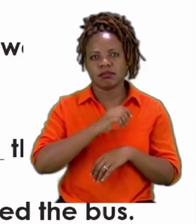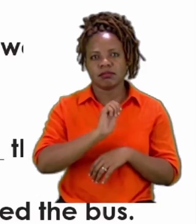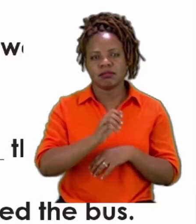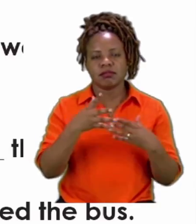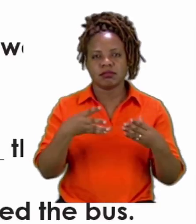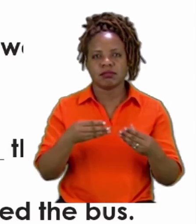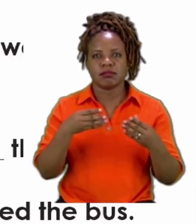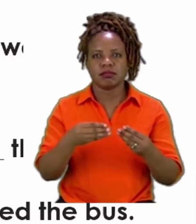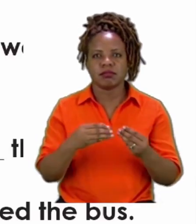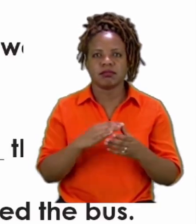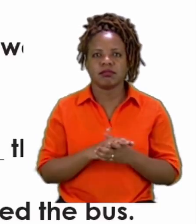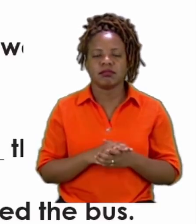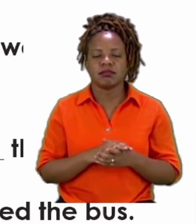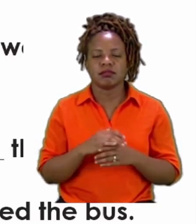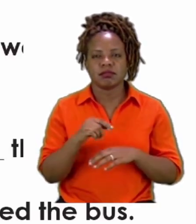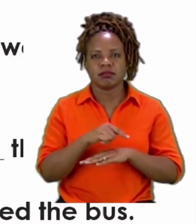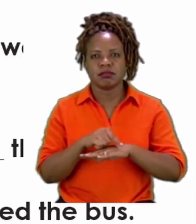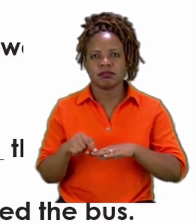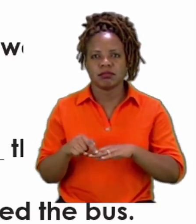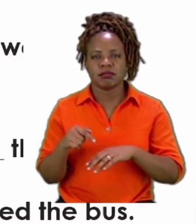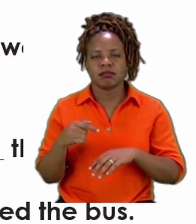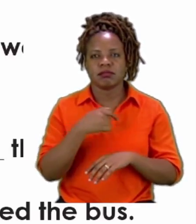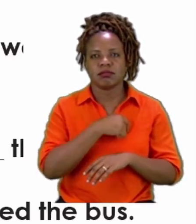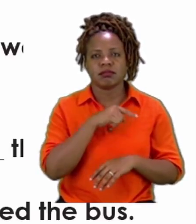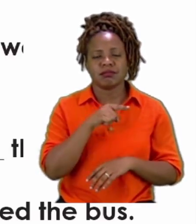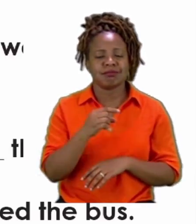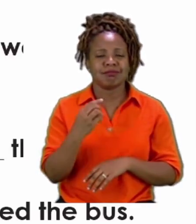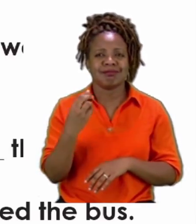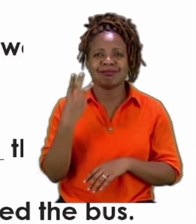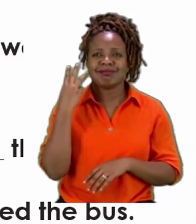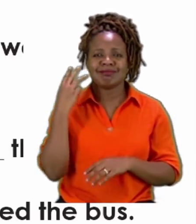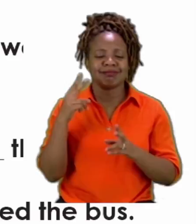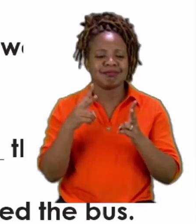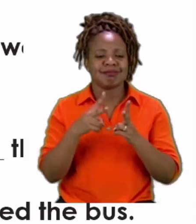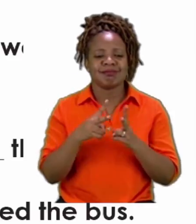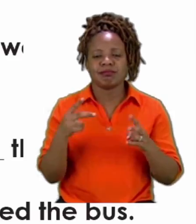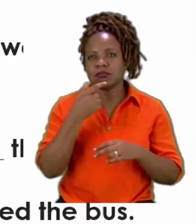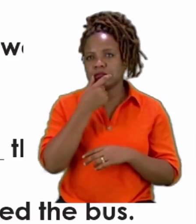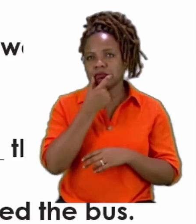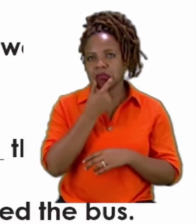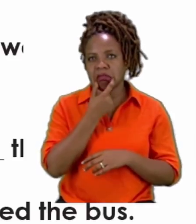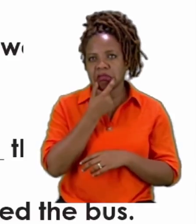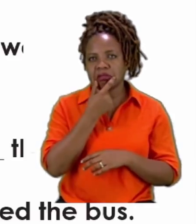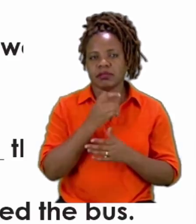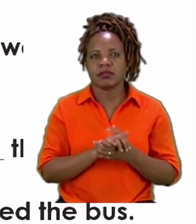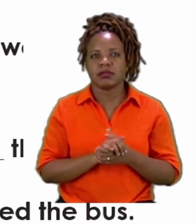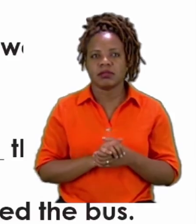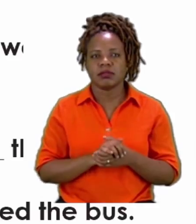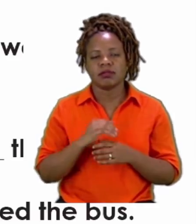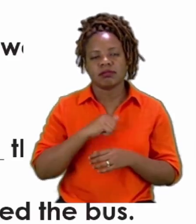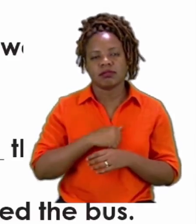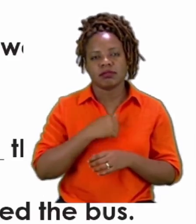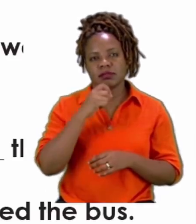her doll. Dash, she was very sad.